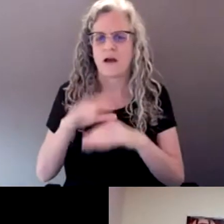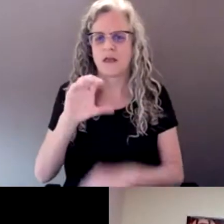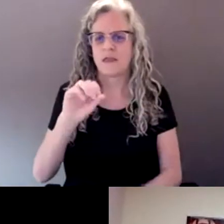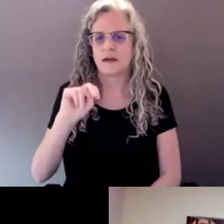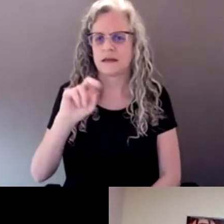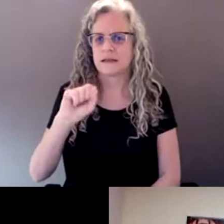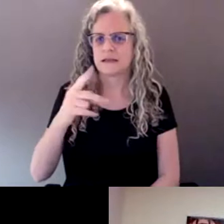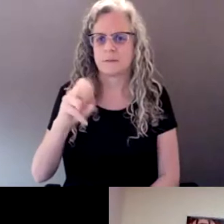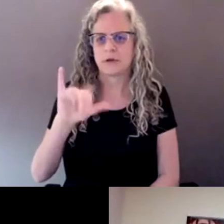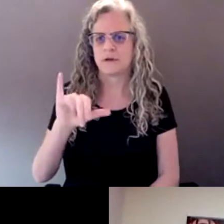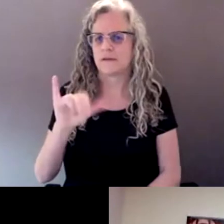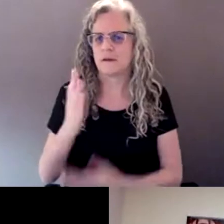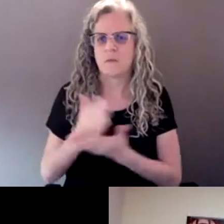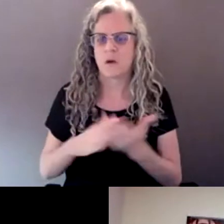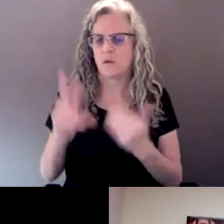maybe because,